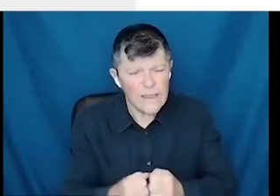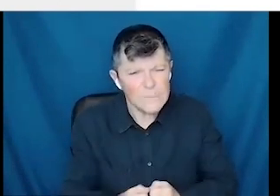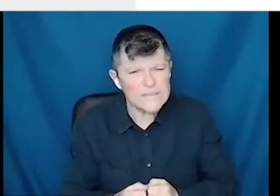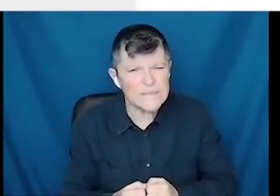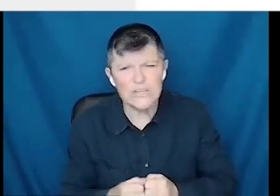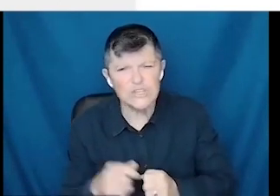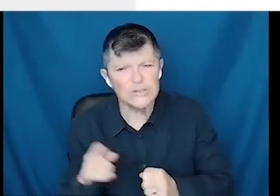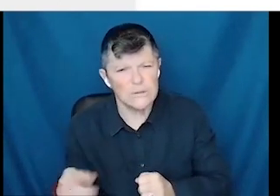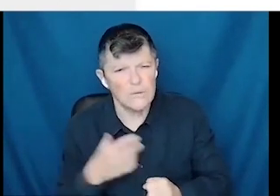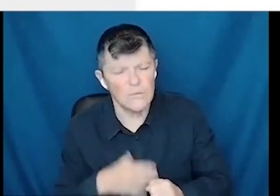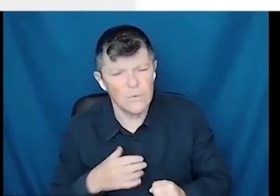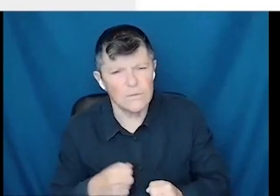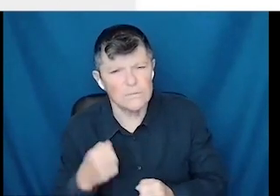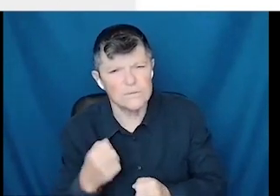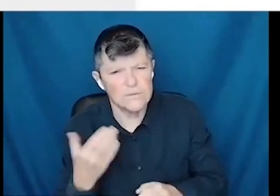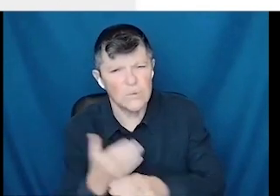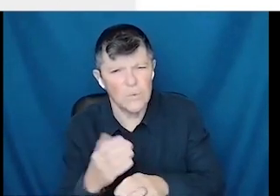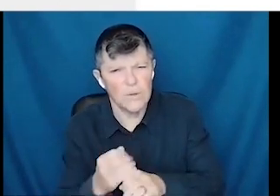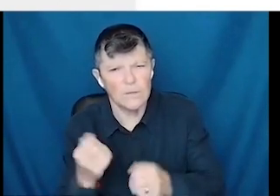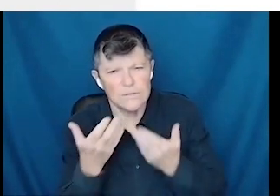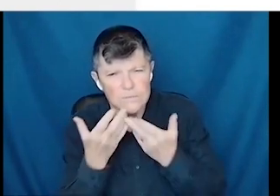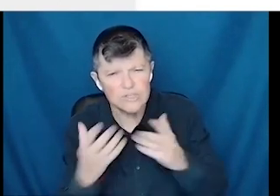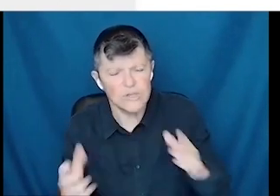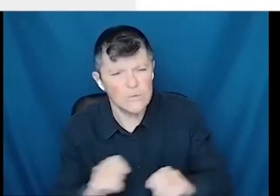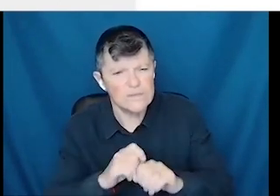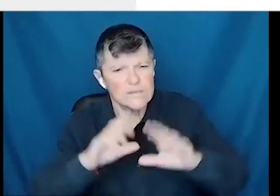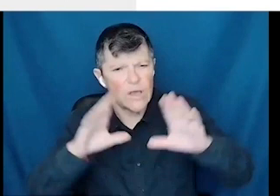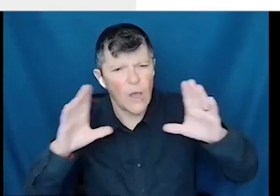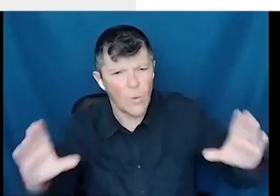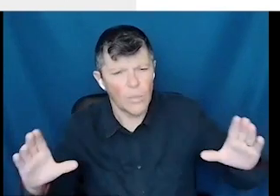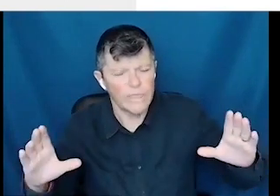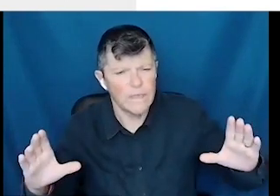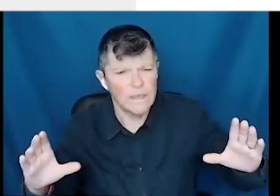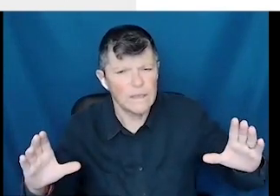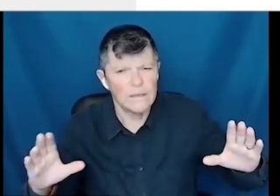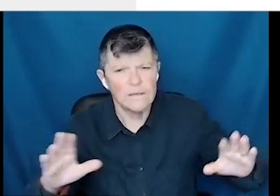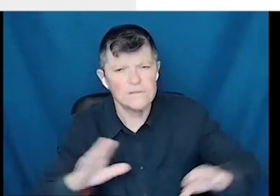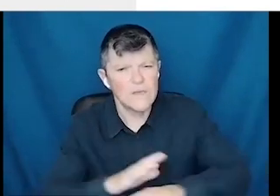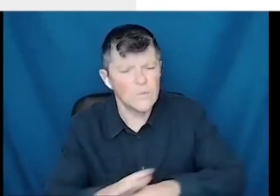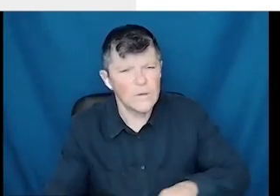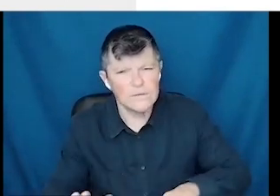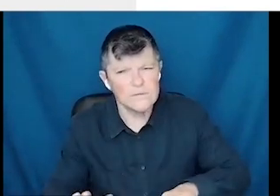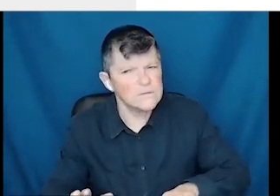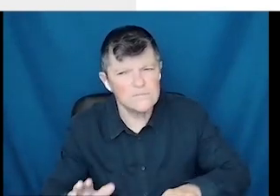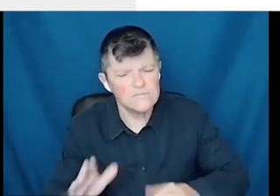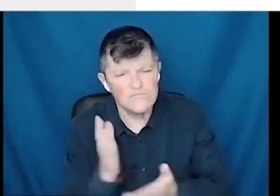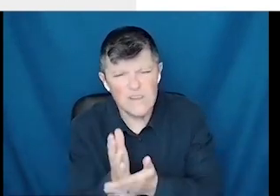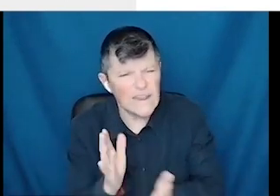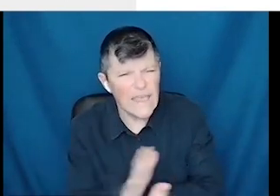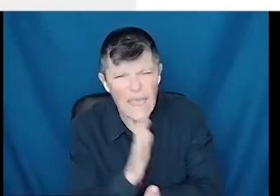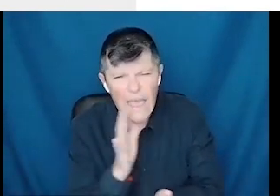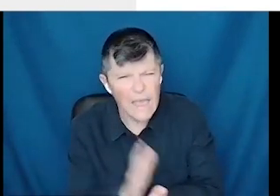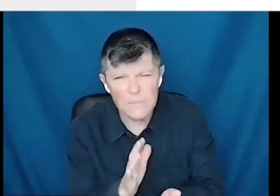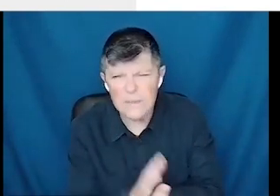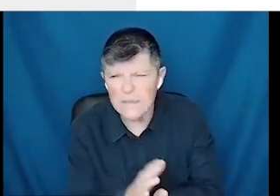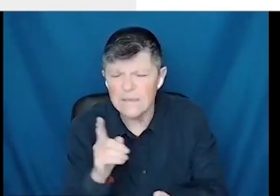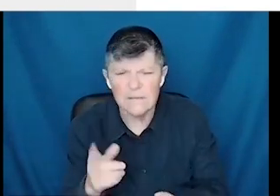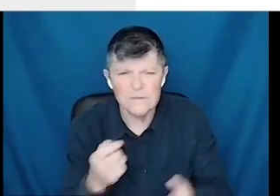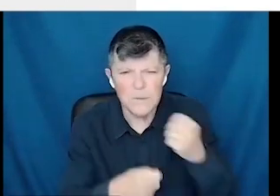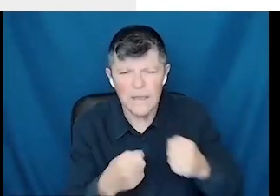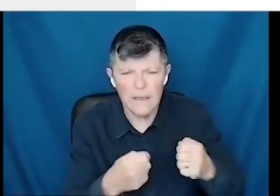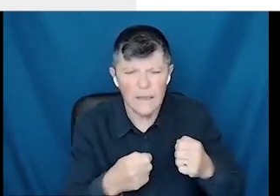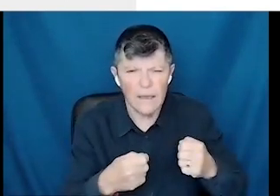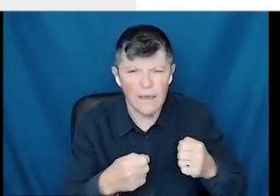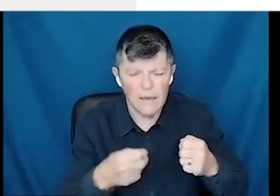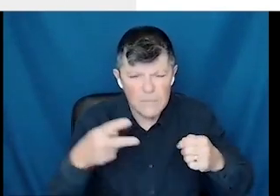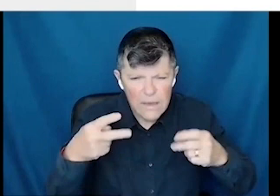be exhibited as a whole. So he wasn't entirely happy, I think, with it being kind of like cut up into little jigsaw